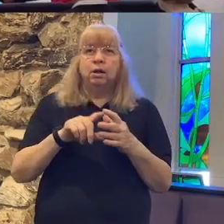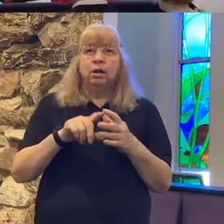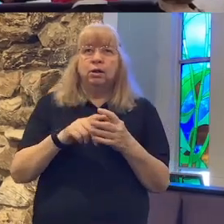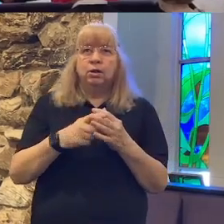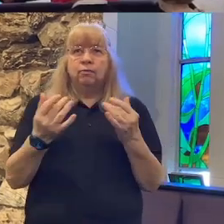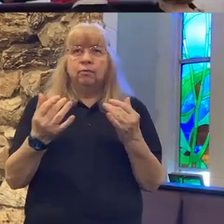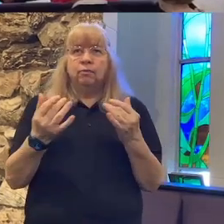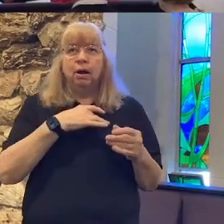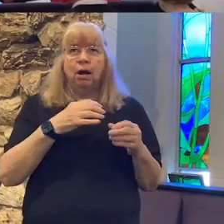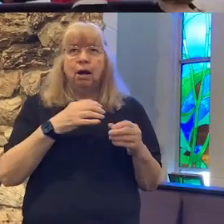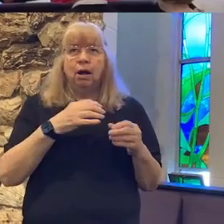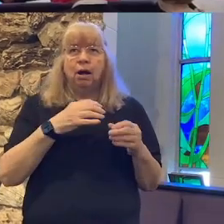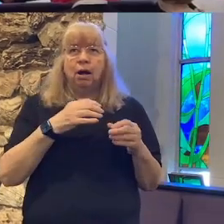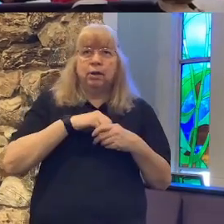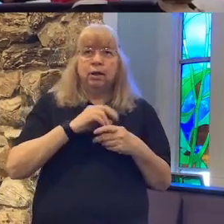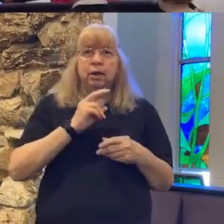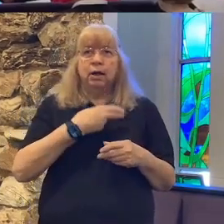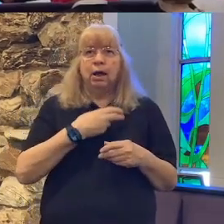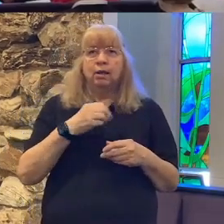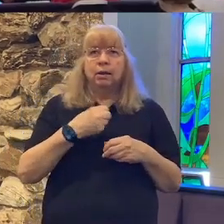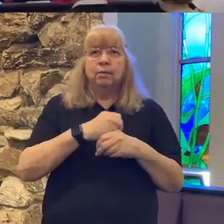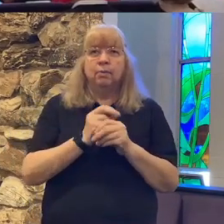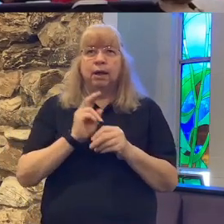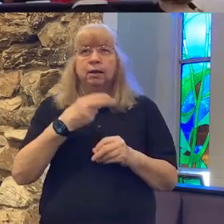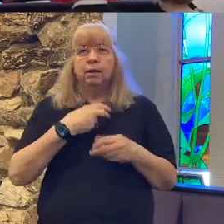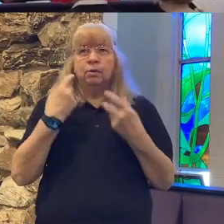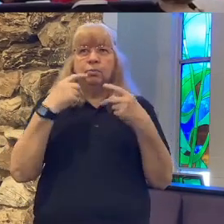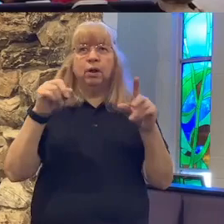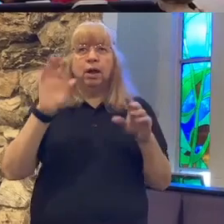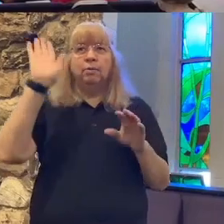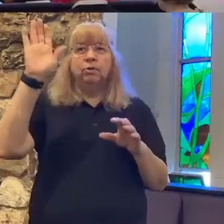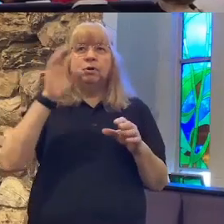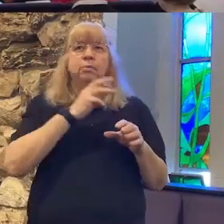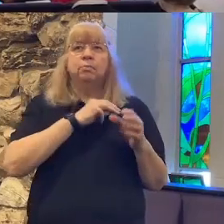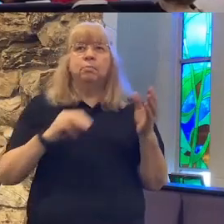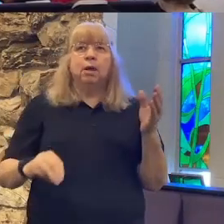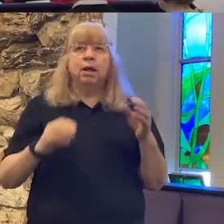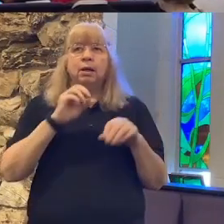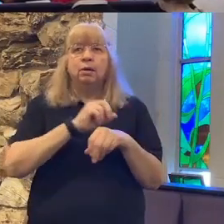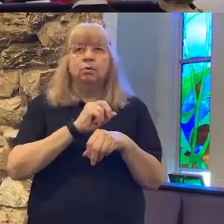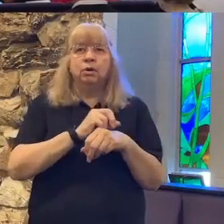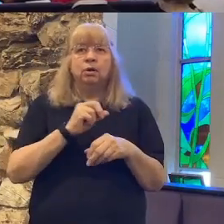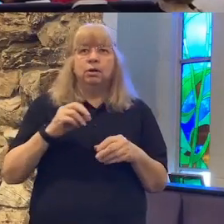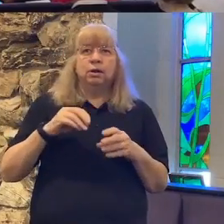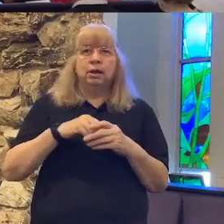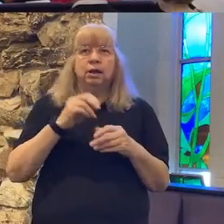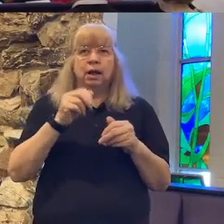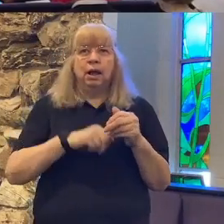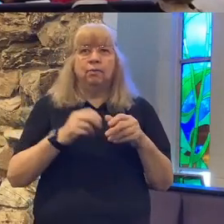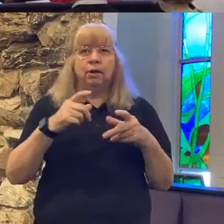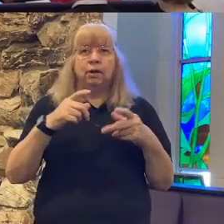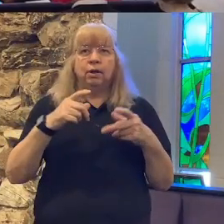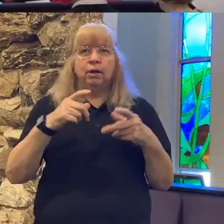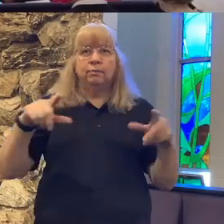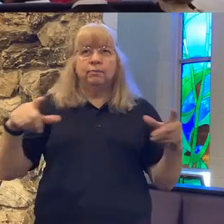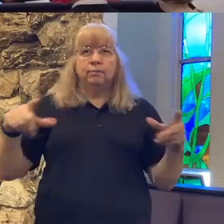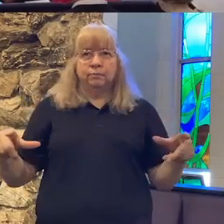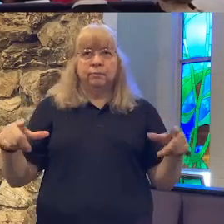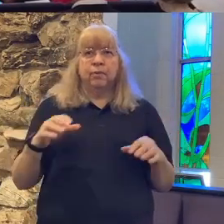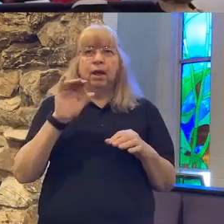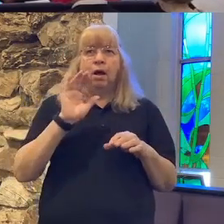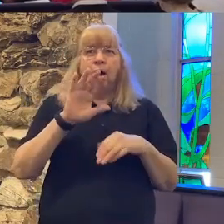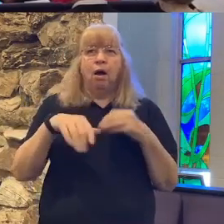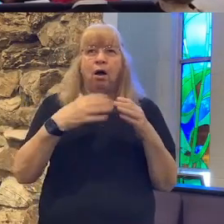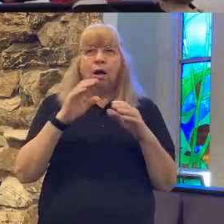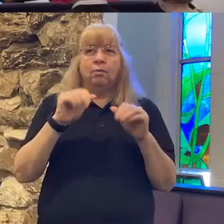us and cause us to proclaim your mighty works to every tongue, that all may call on